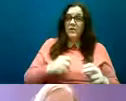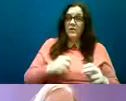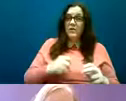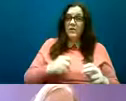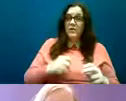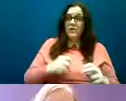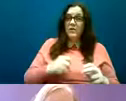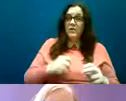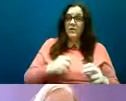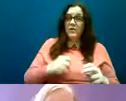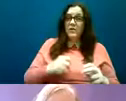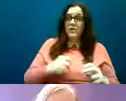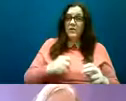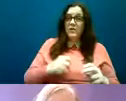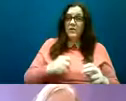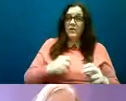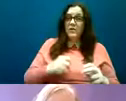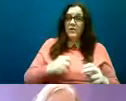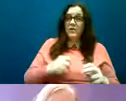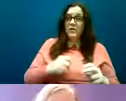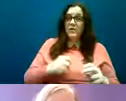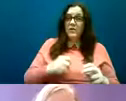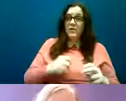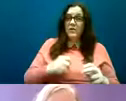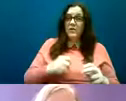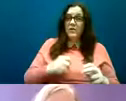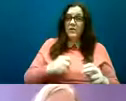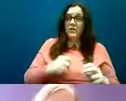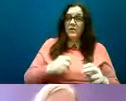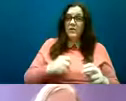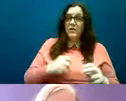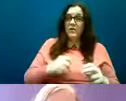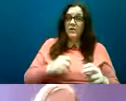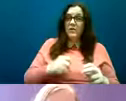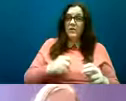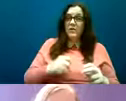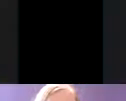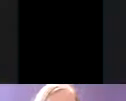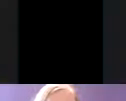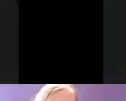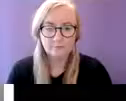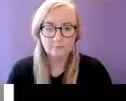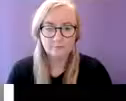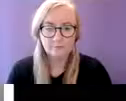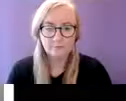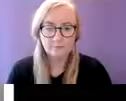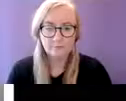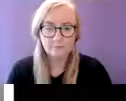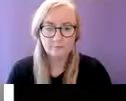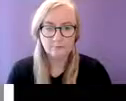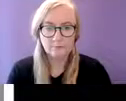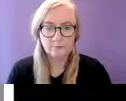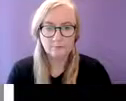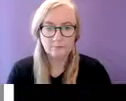becoming marginalised and homeless and suffering a whole range of mental health issues as well we